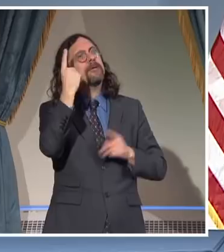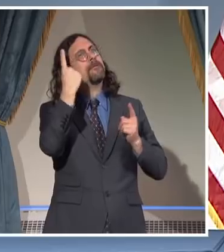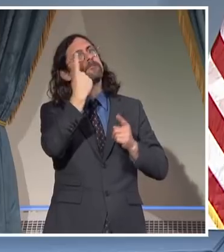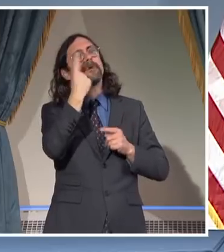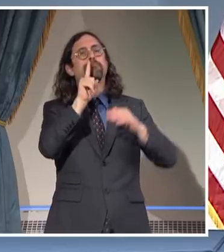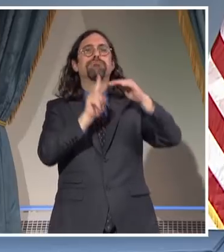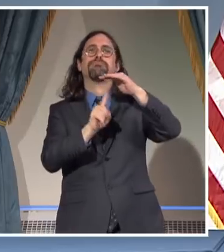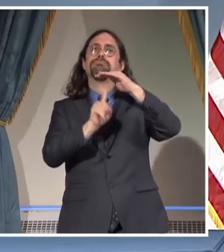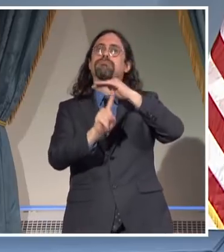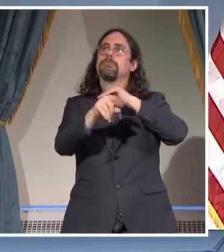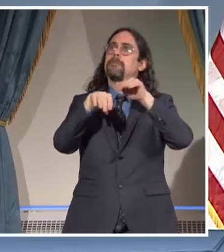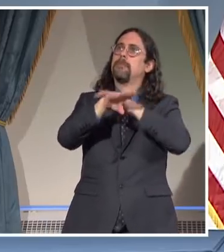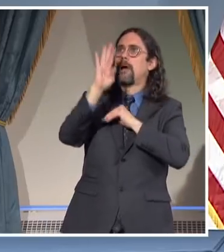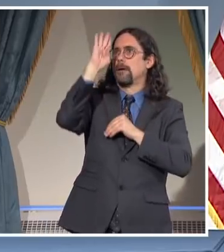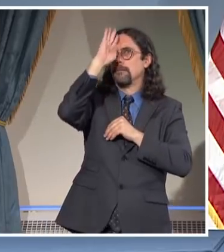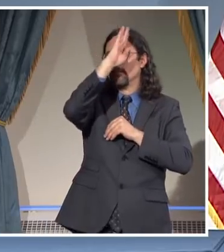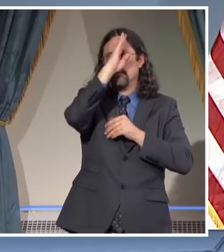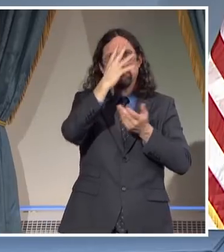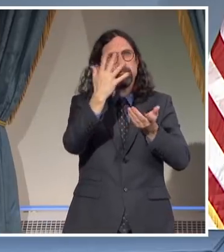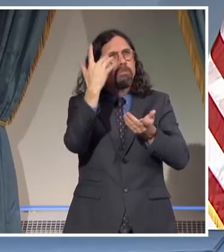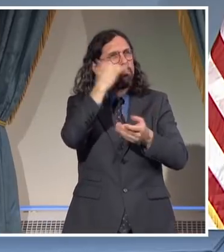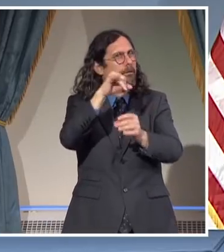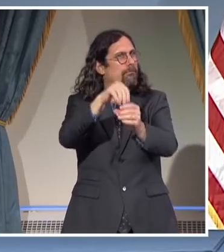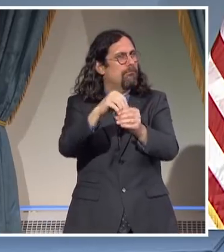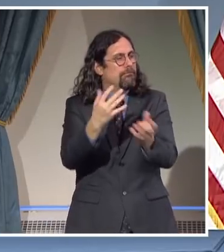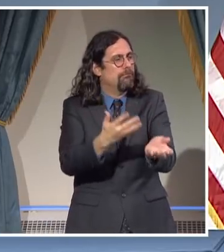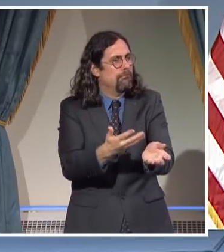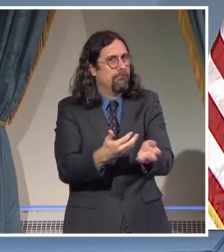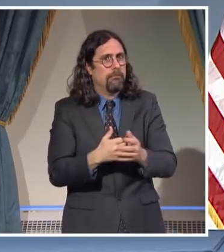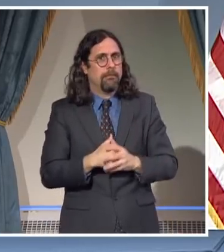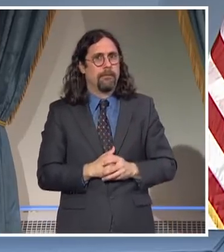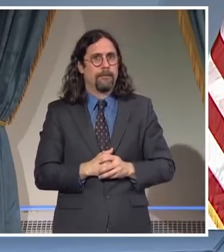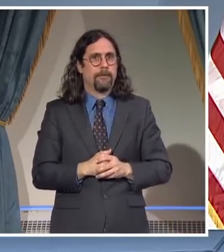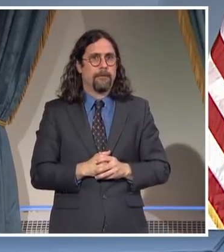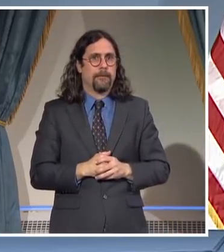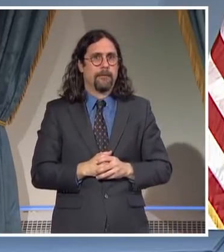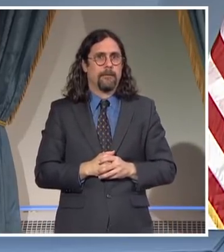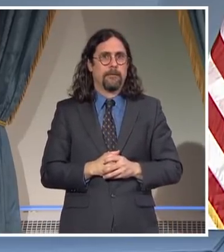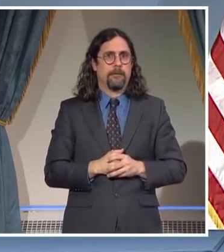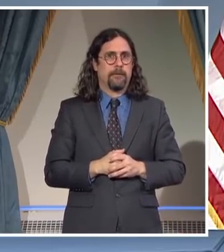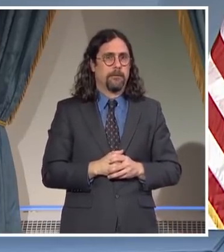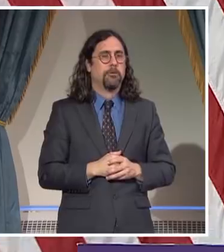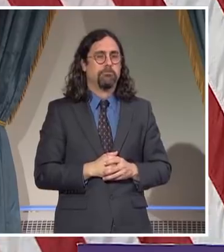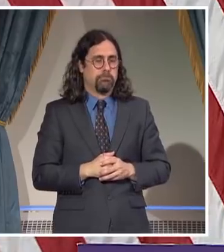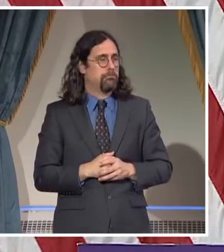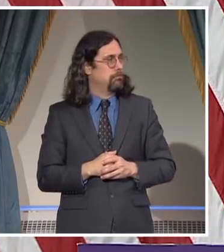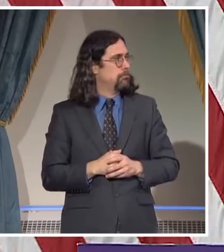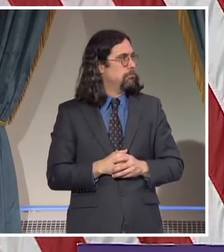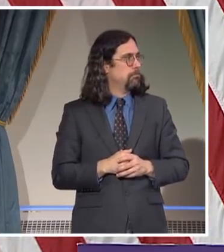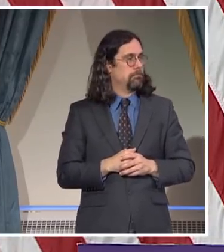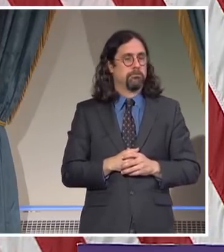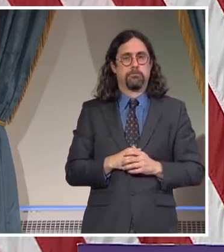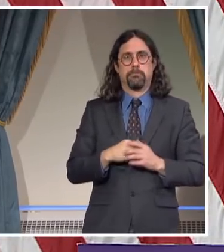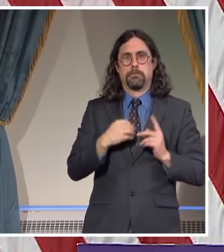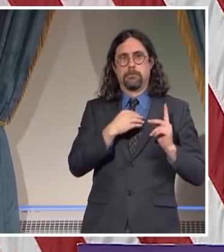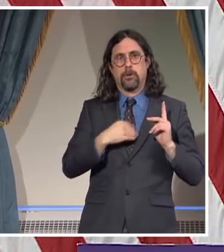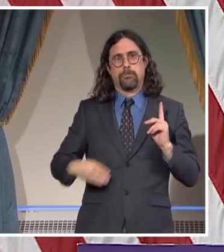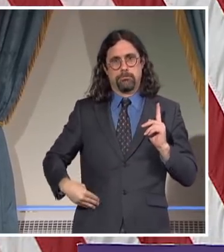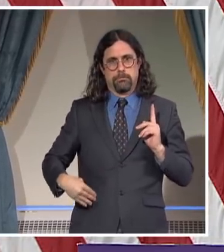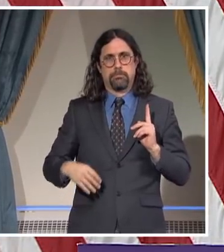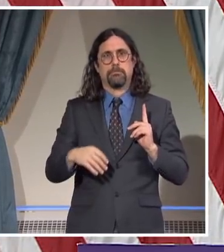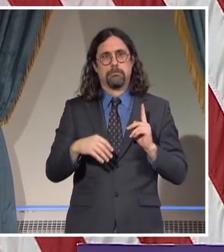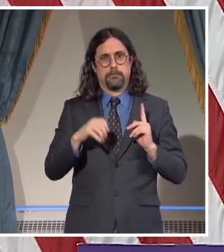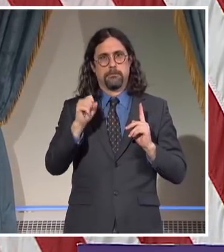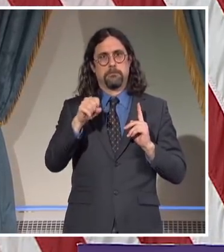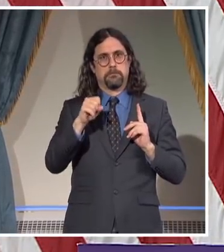would we see if we saw it? I'll turn to Dr. Katz and Dr. Barbeau, but let me just give you the layman's answer